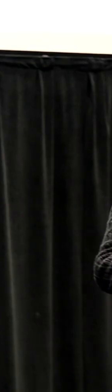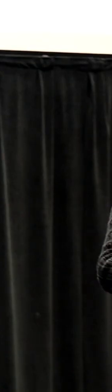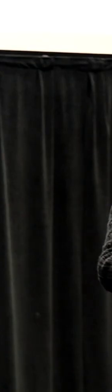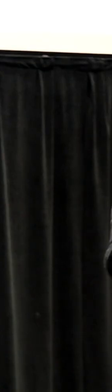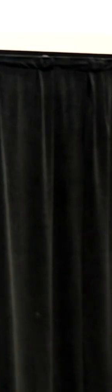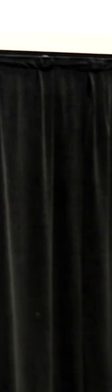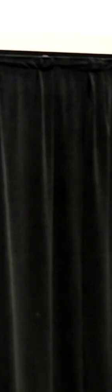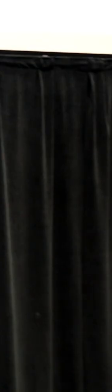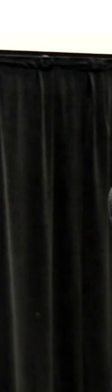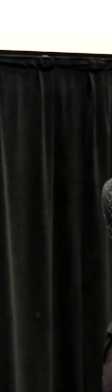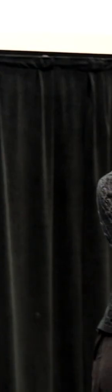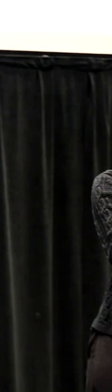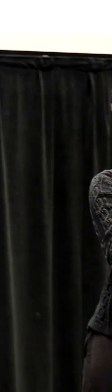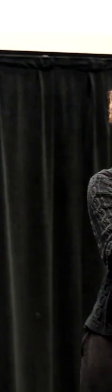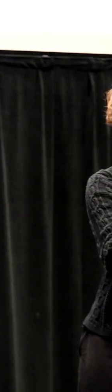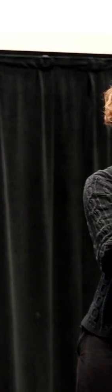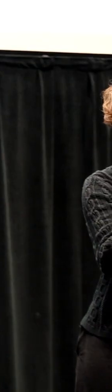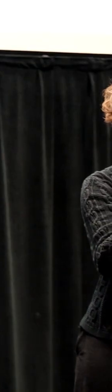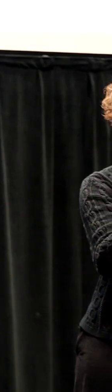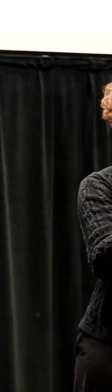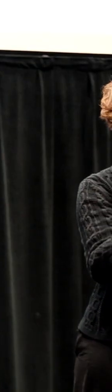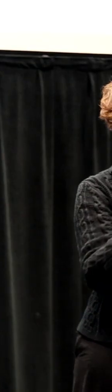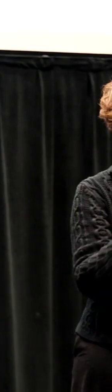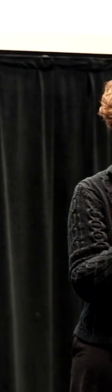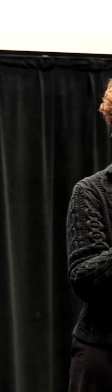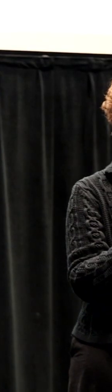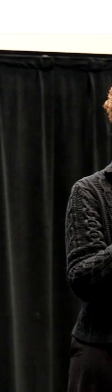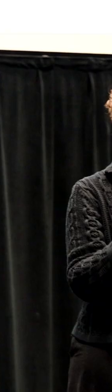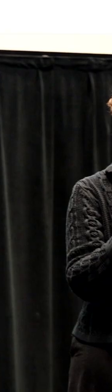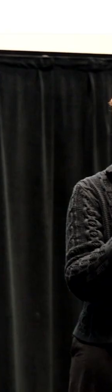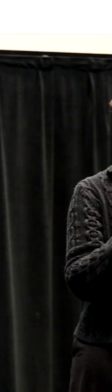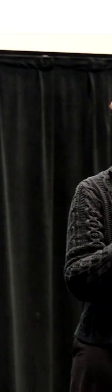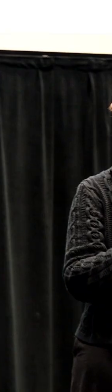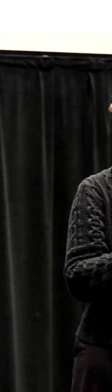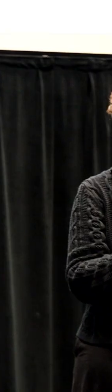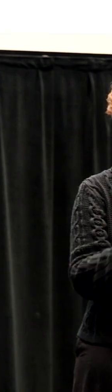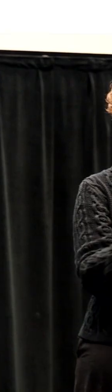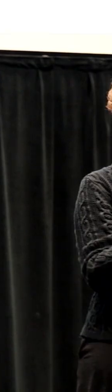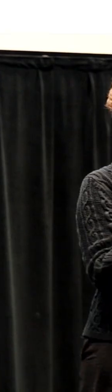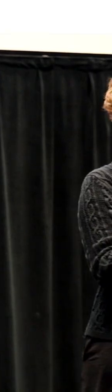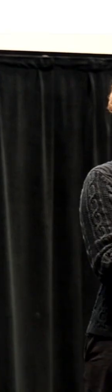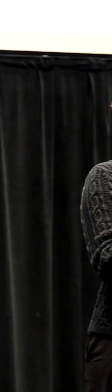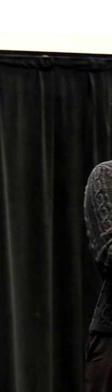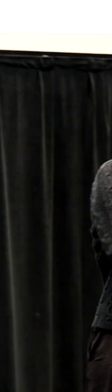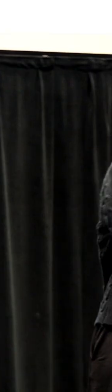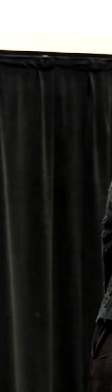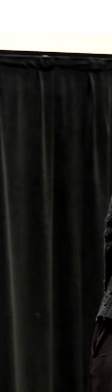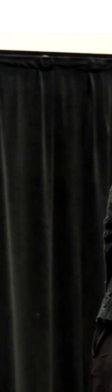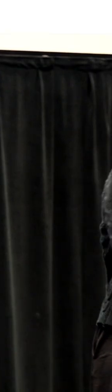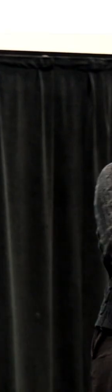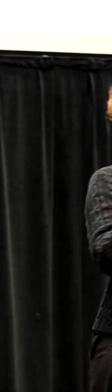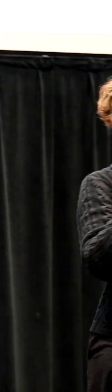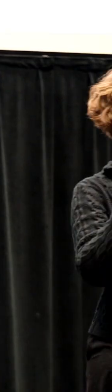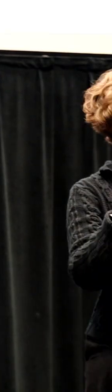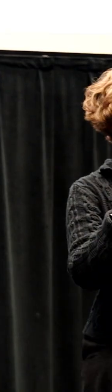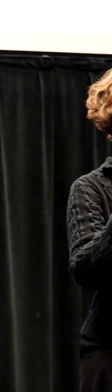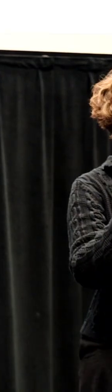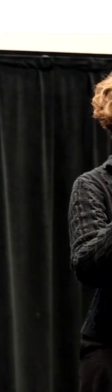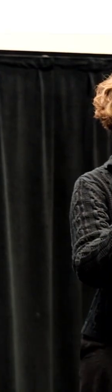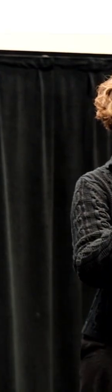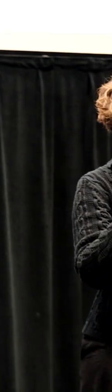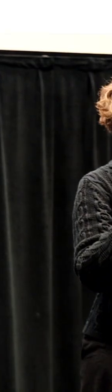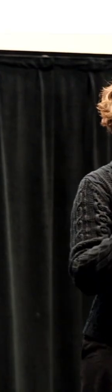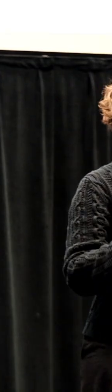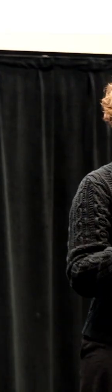and we appreciate the line that you walk between industry and education, because as